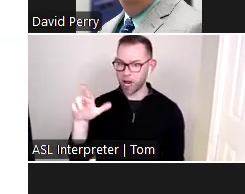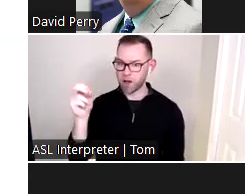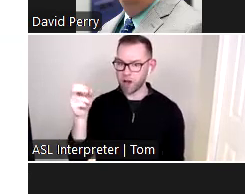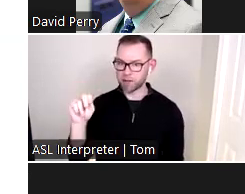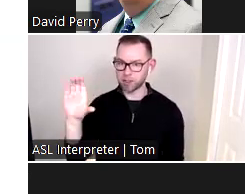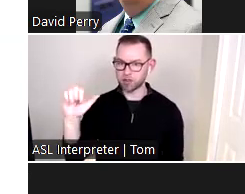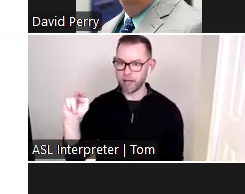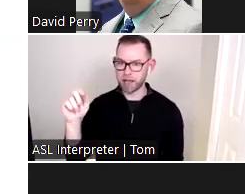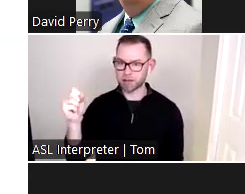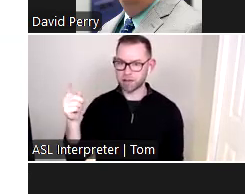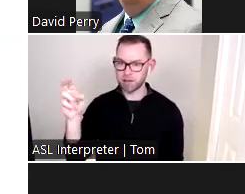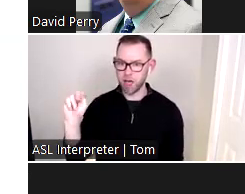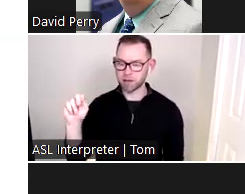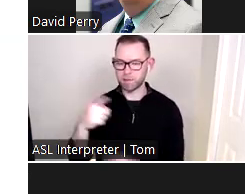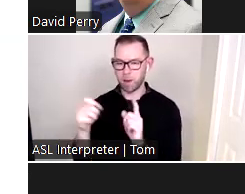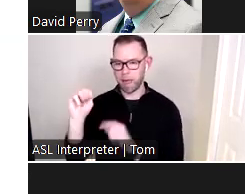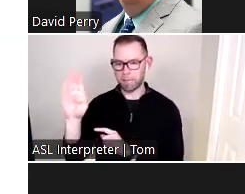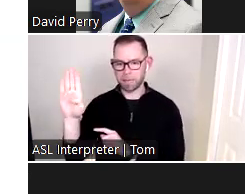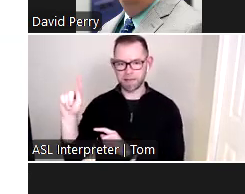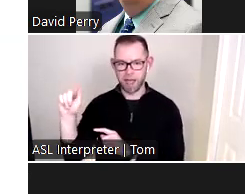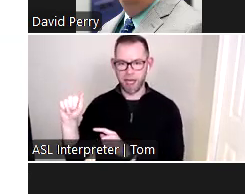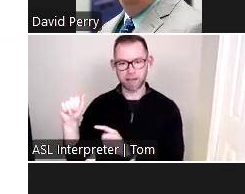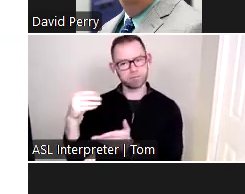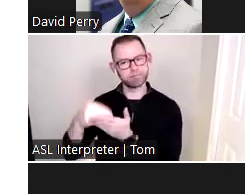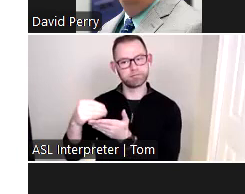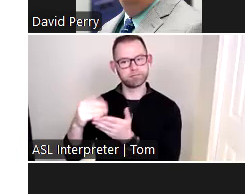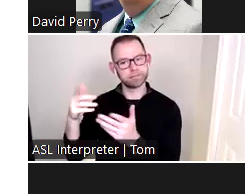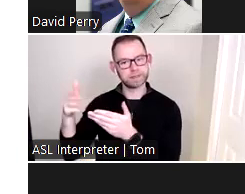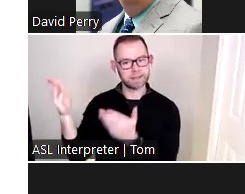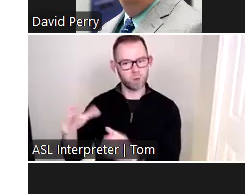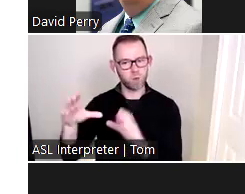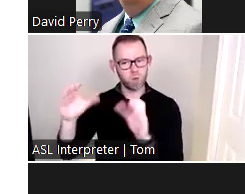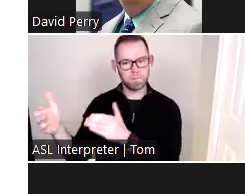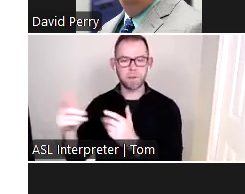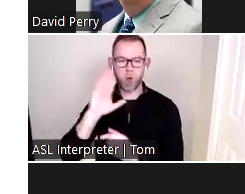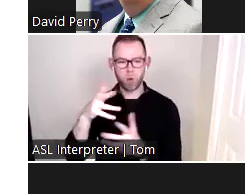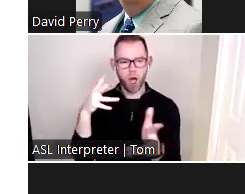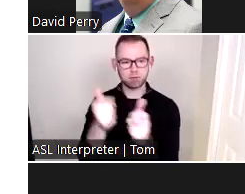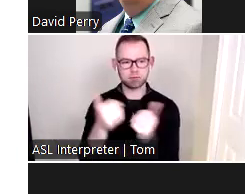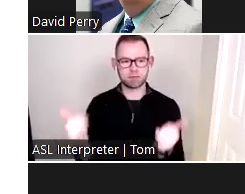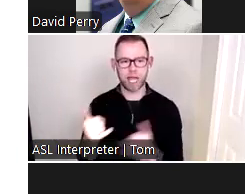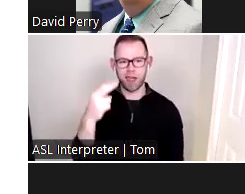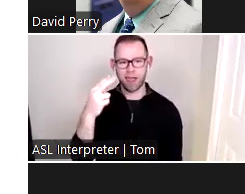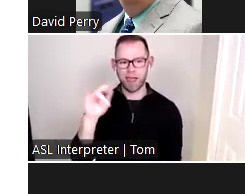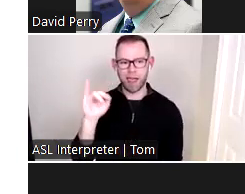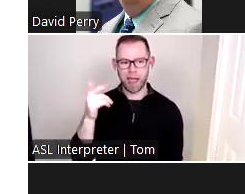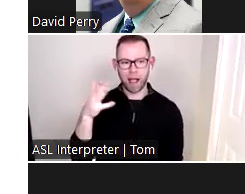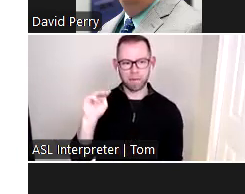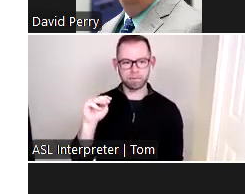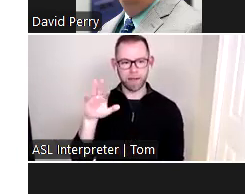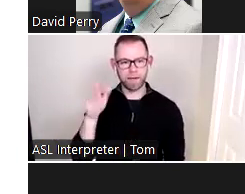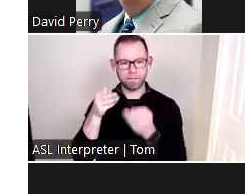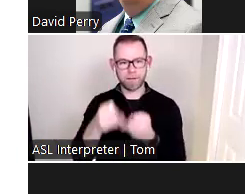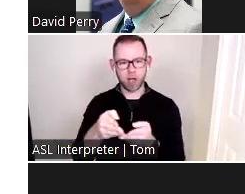And we're here to update you on the Hingham Ferry Docks Improvement Project. Just a quick housekeeping note, this meeting